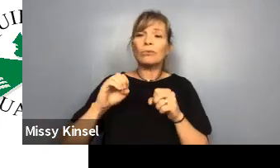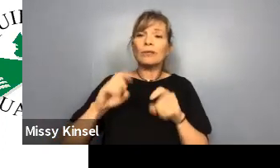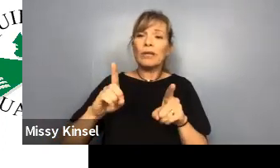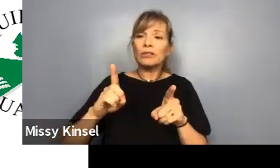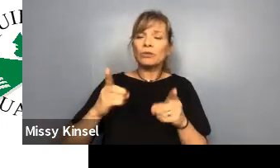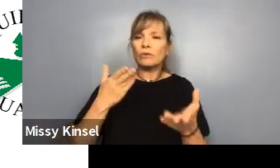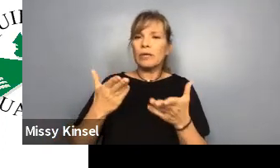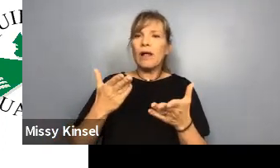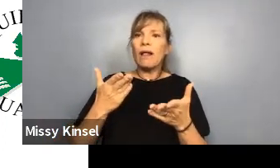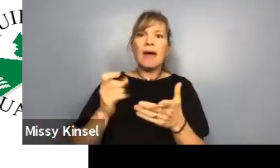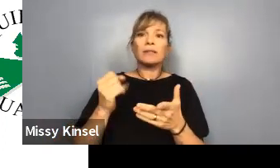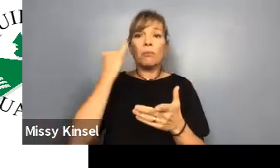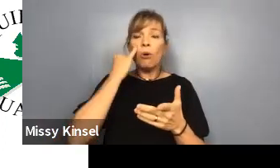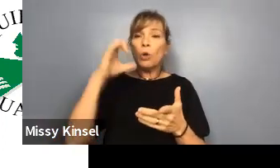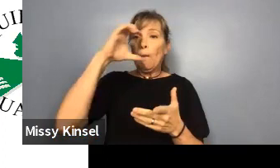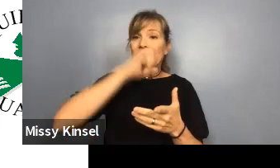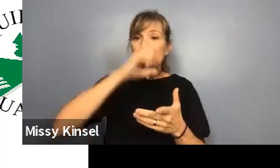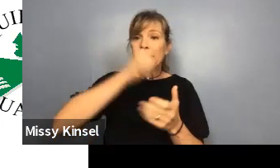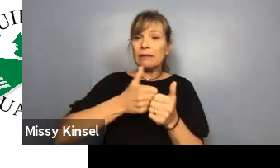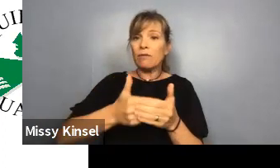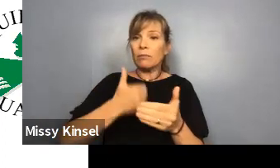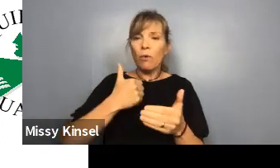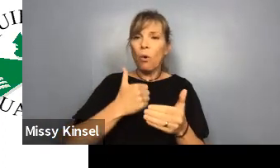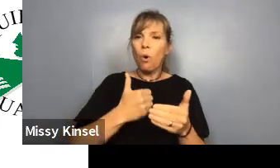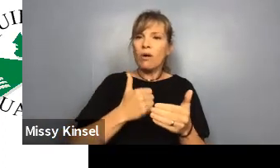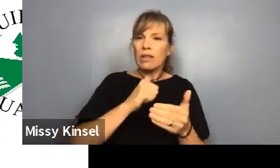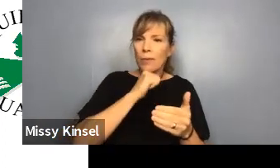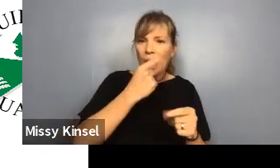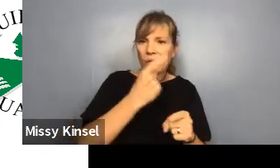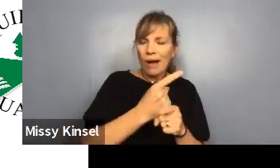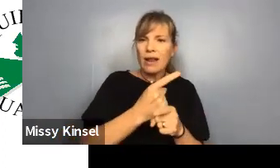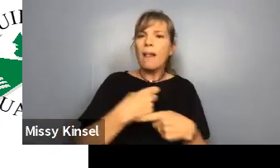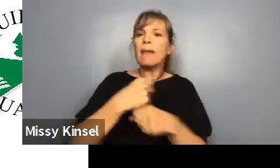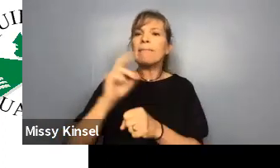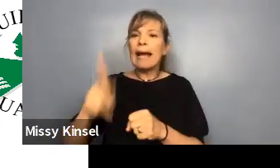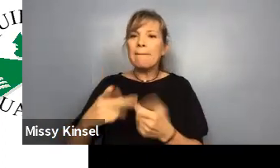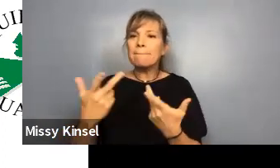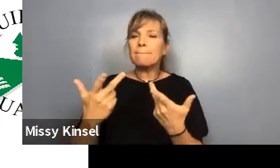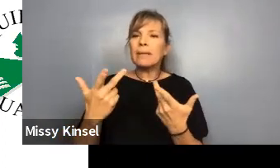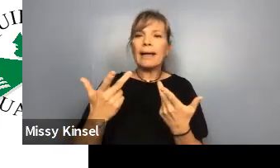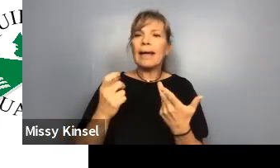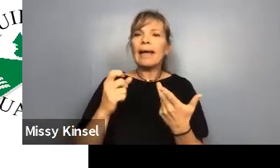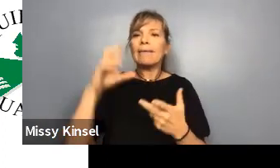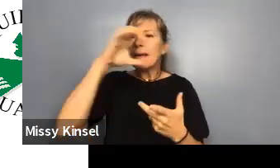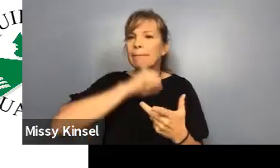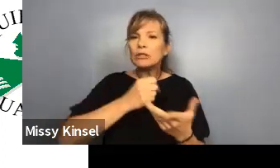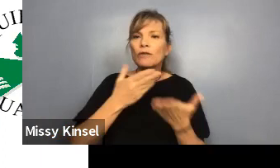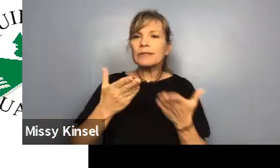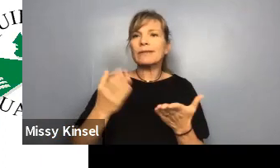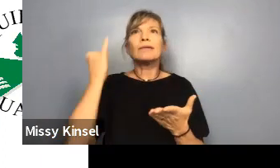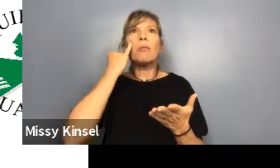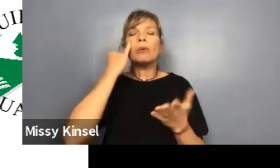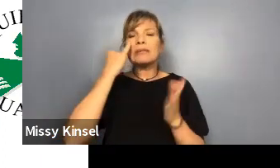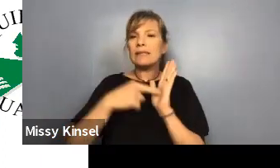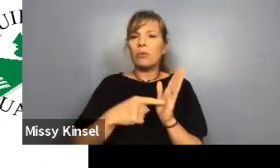for past missed services or past inappropriate services. So an example would be if your child was not receiving